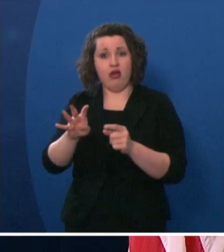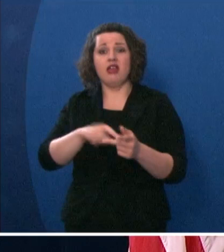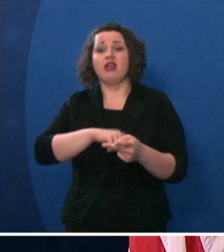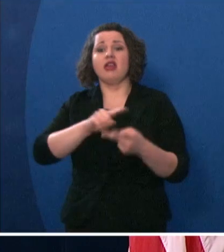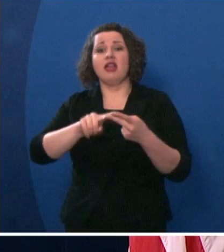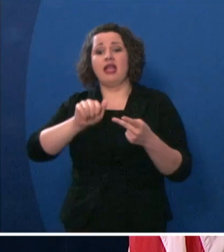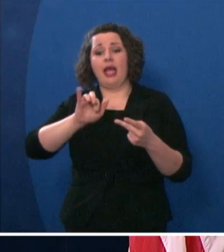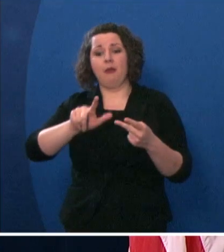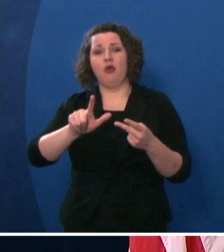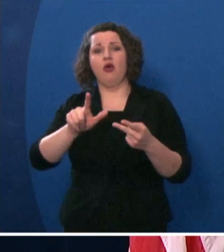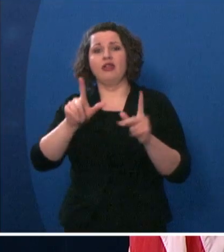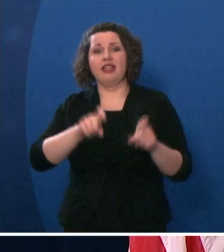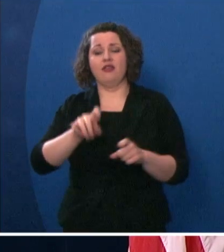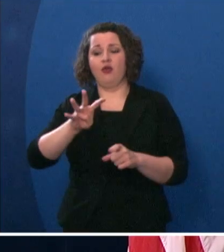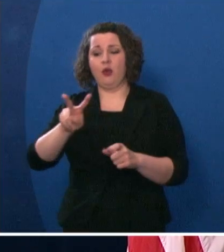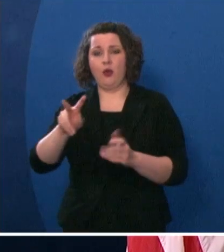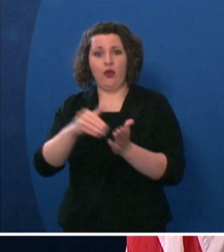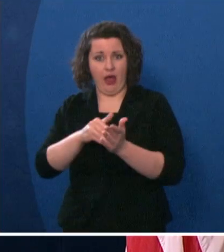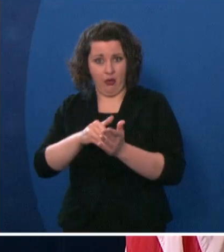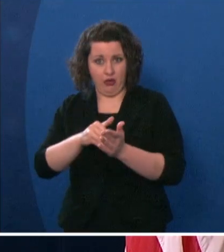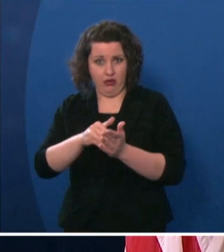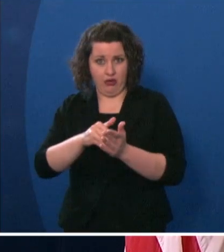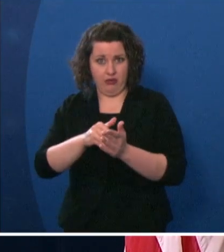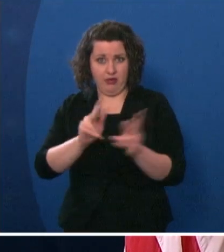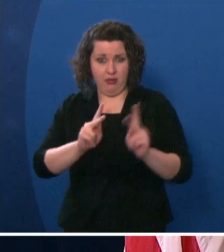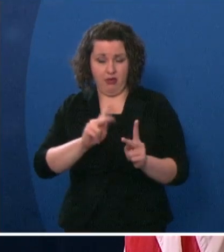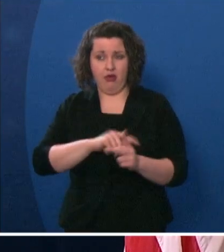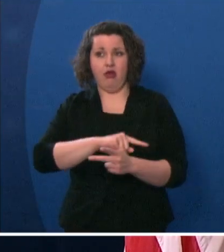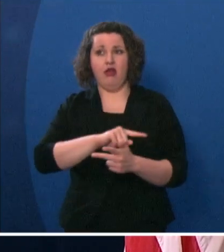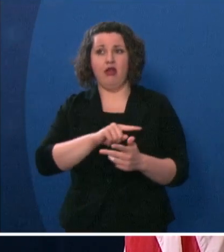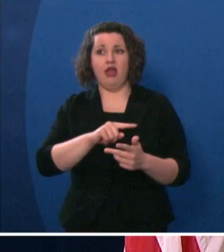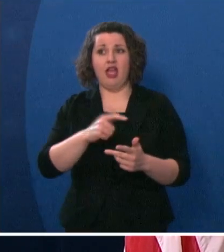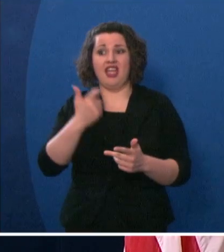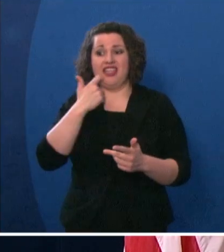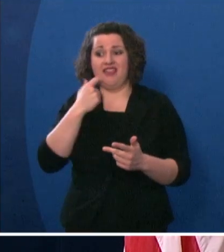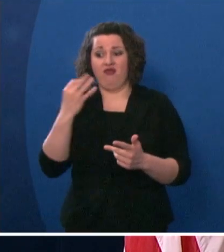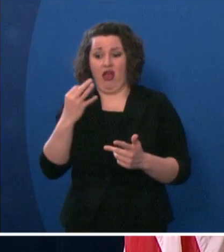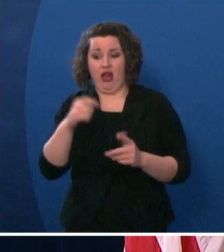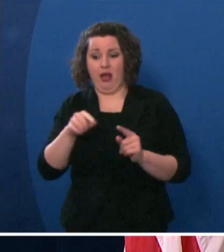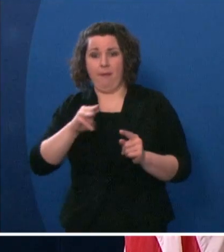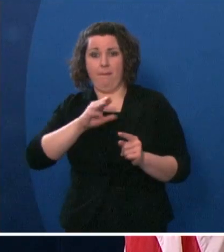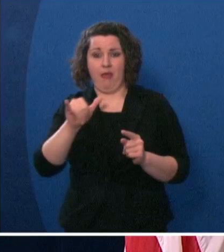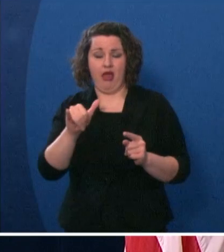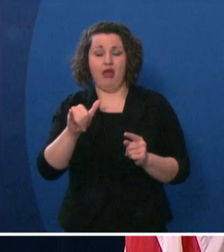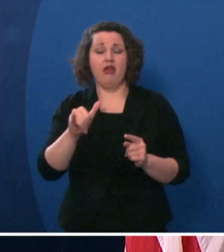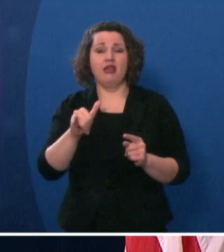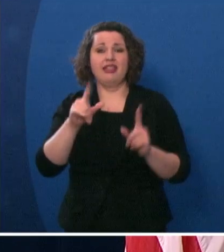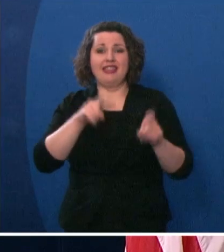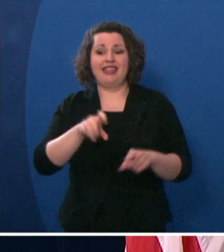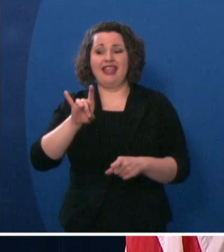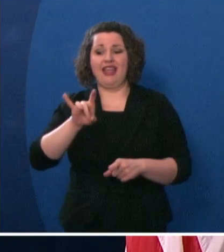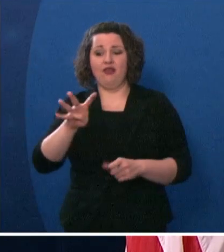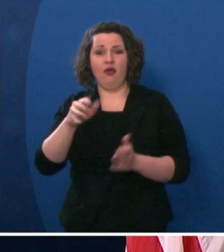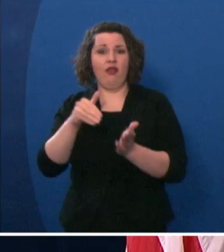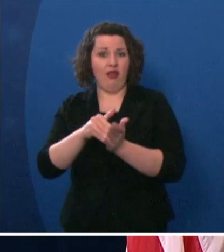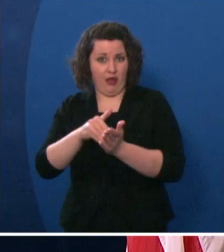tested 42,000 Iowans. And through Friday in May, we tested